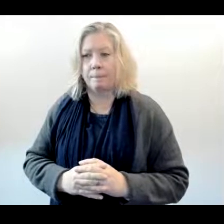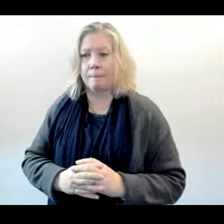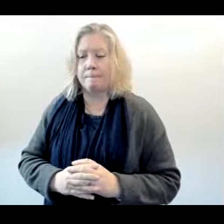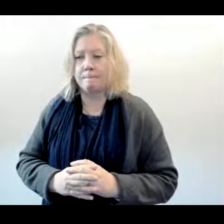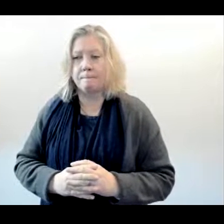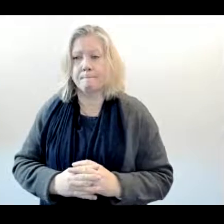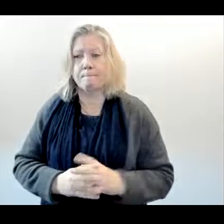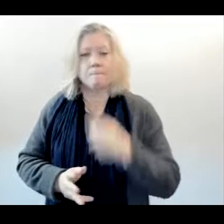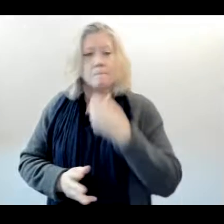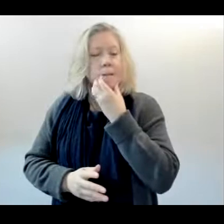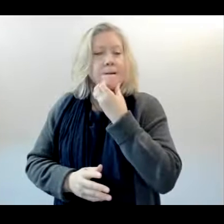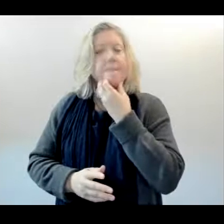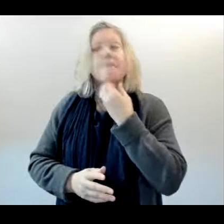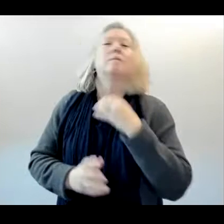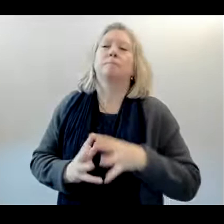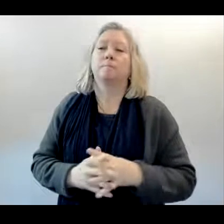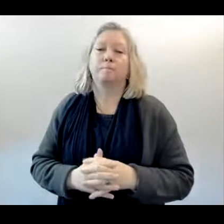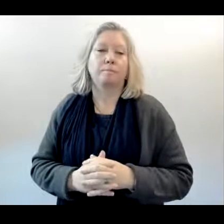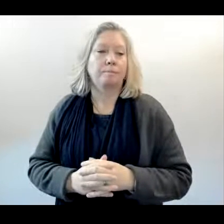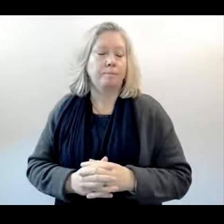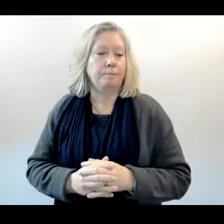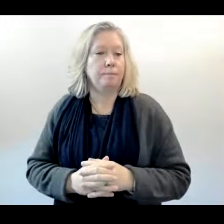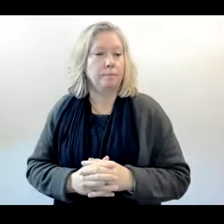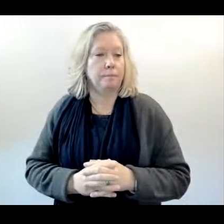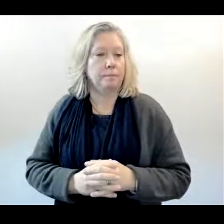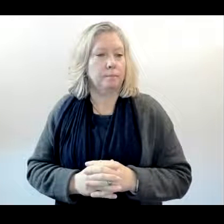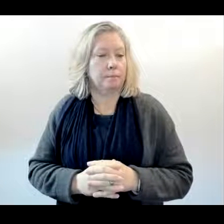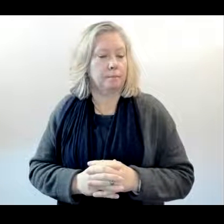Moving along into the agenda announcements.